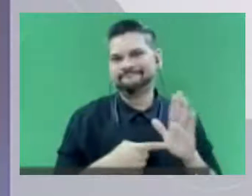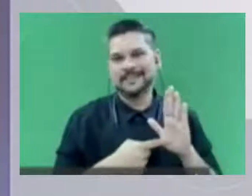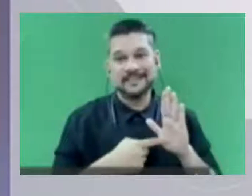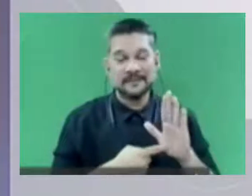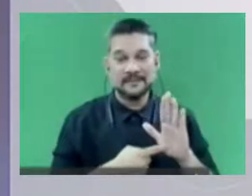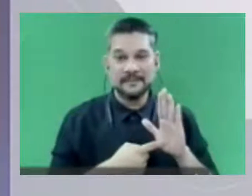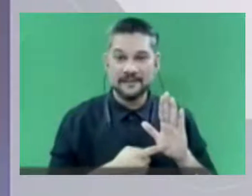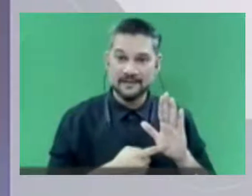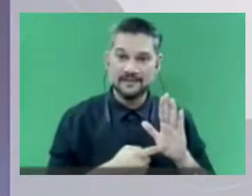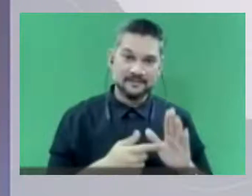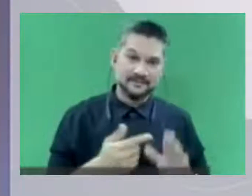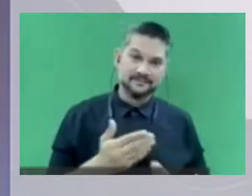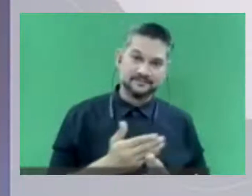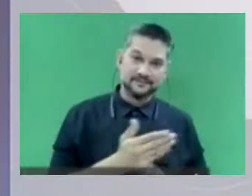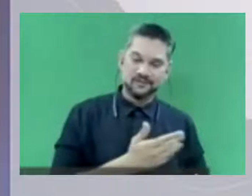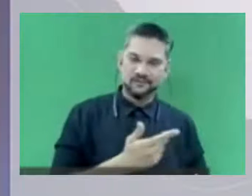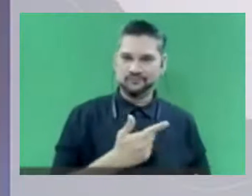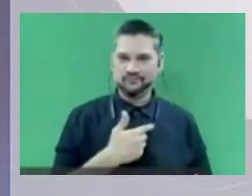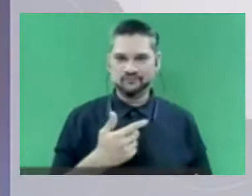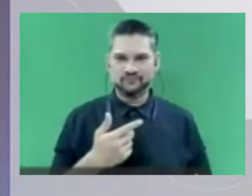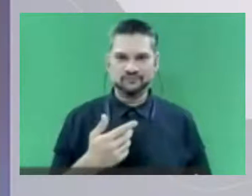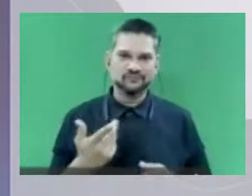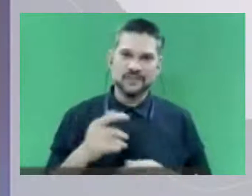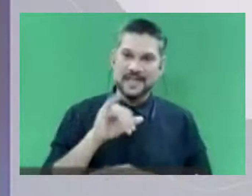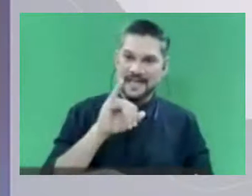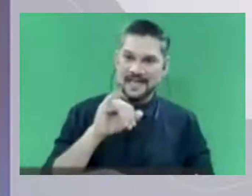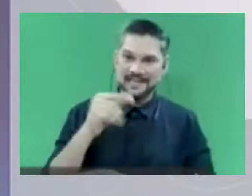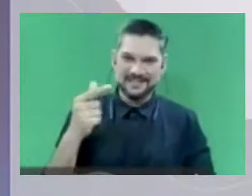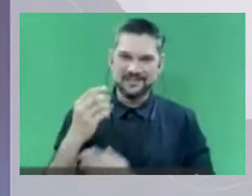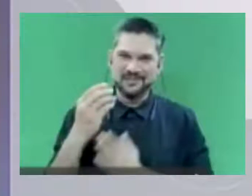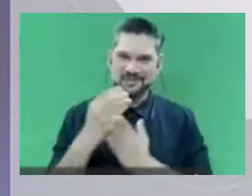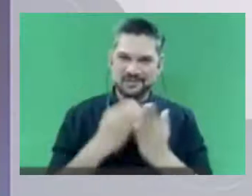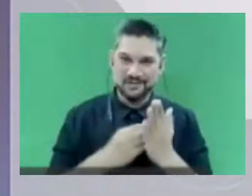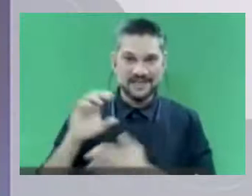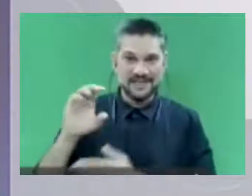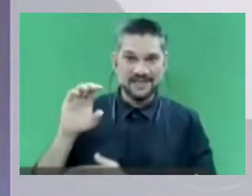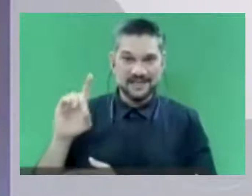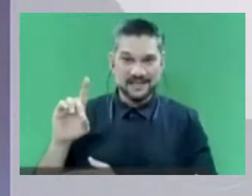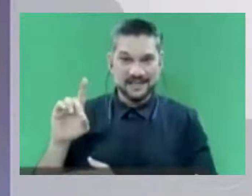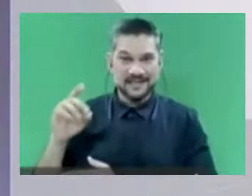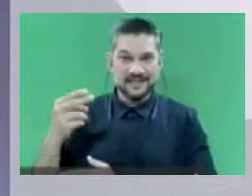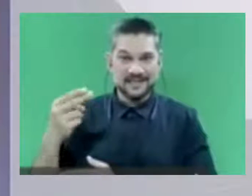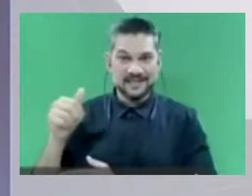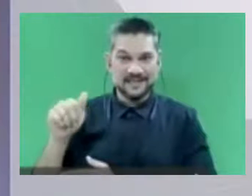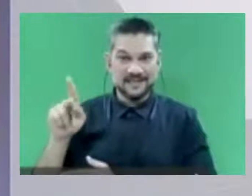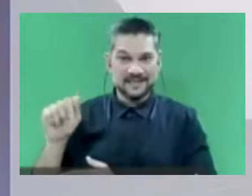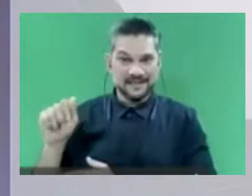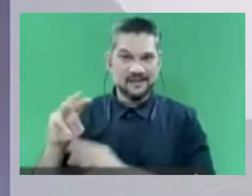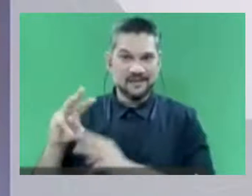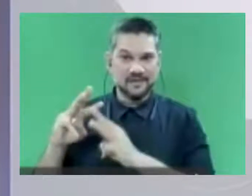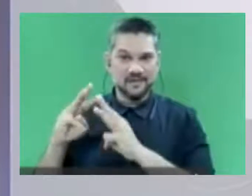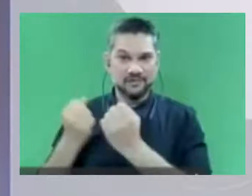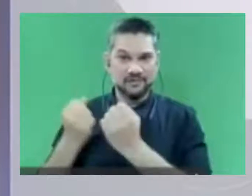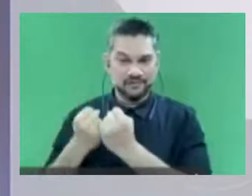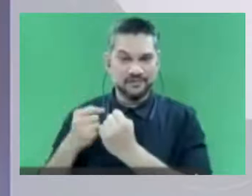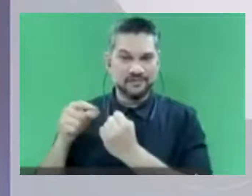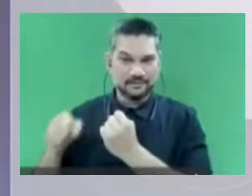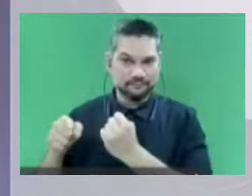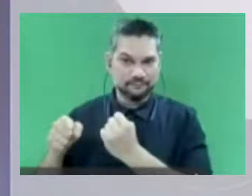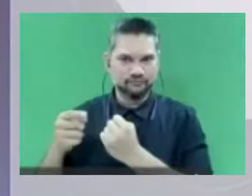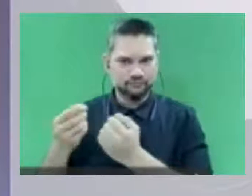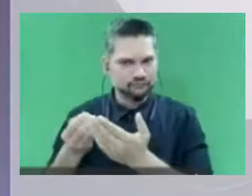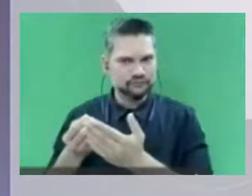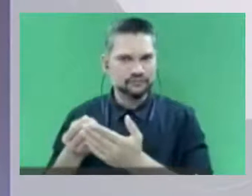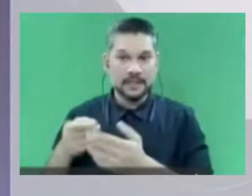are proposing IG course to our Dhaka trainees, Dhaka workshop training participants, some of them are